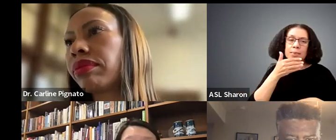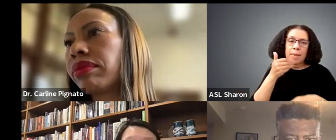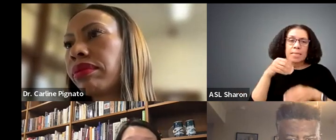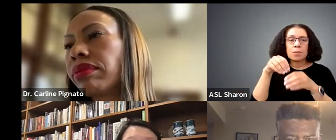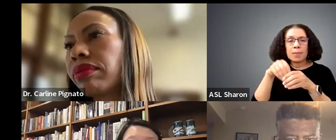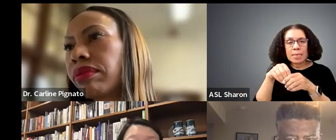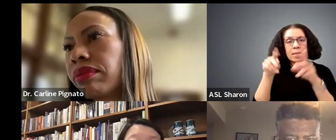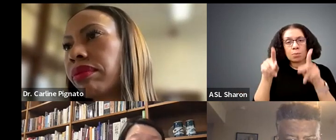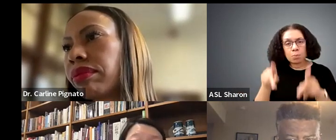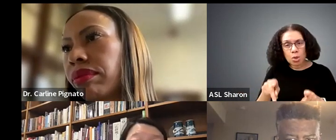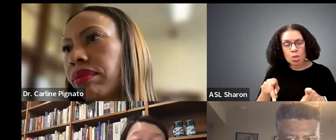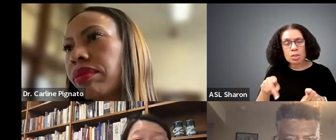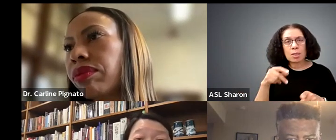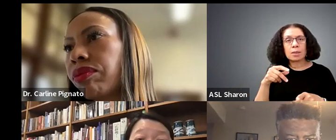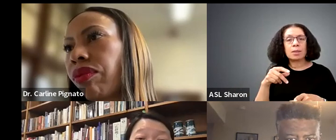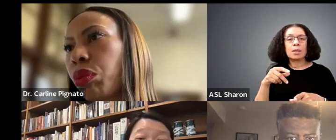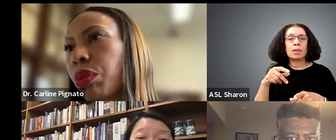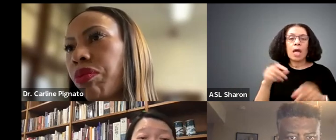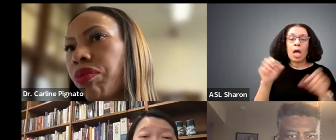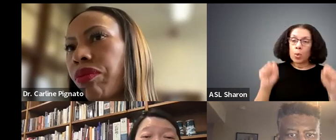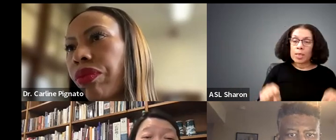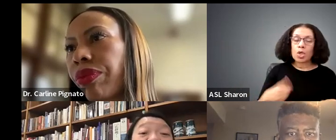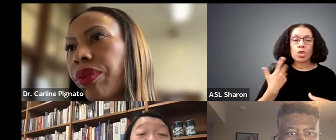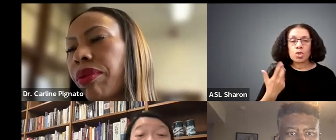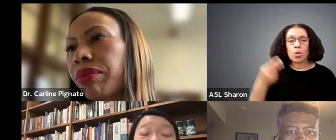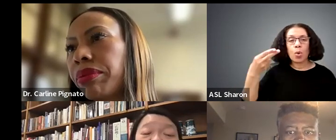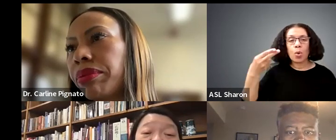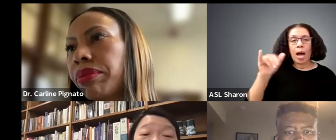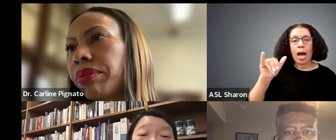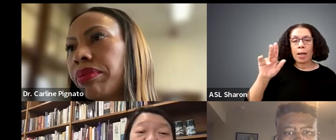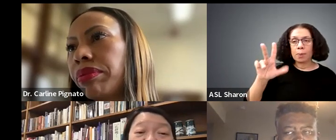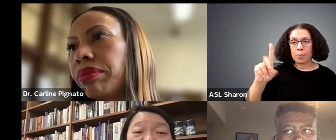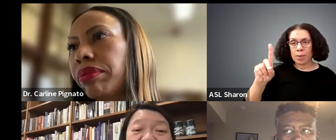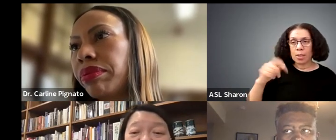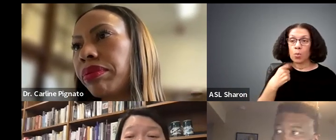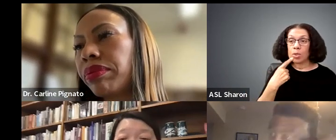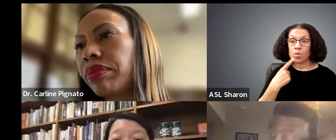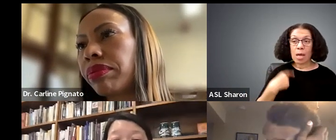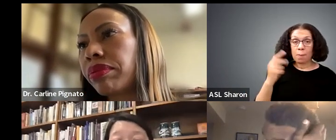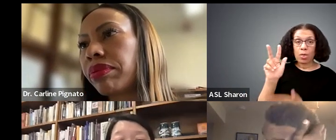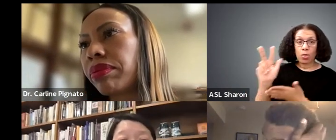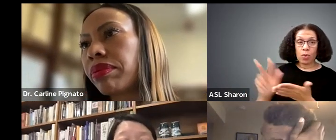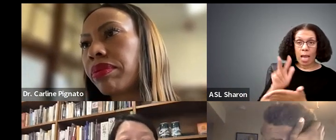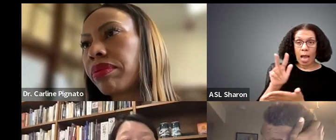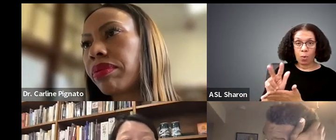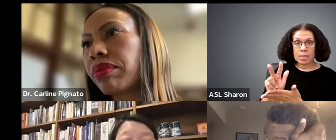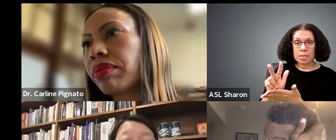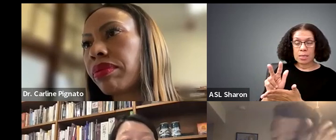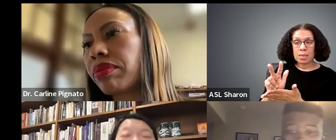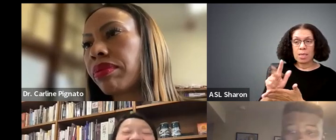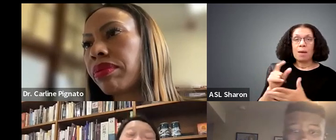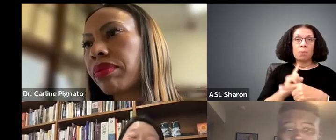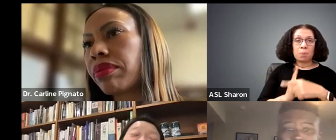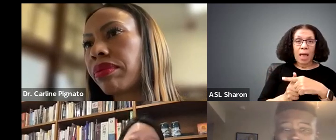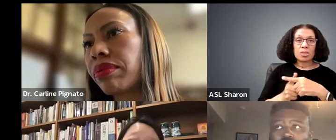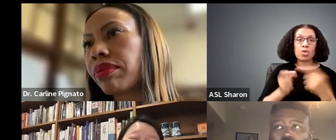also said that there might be ways to do it in a hybrid format. Because I'm thinking when you say 3 hours, transportation wise, that's really 4 hours.